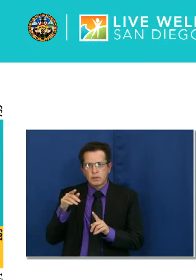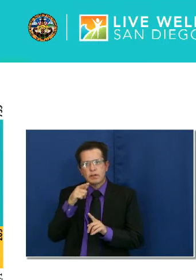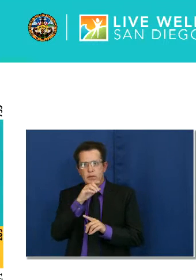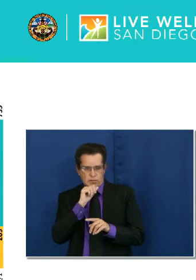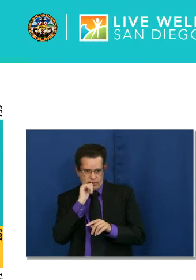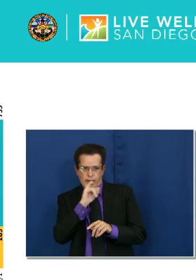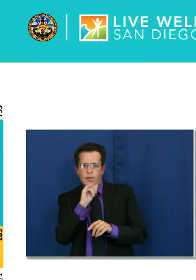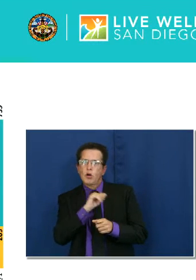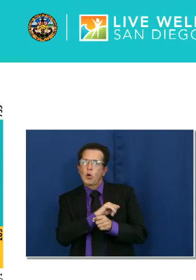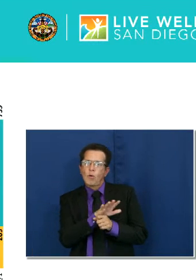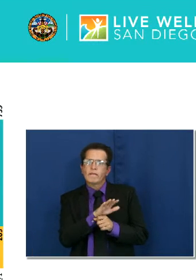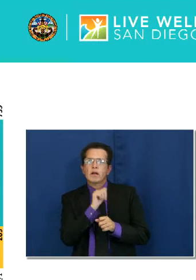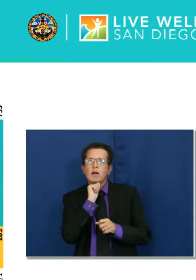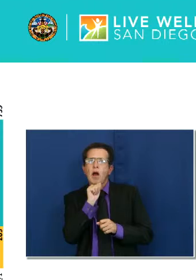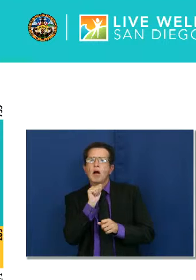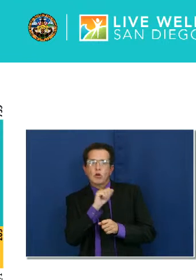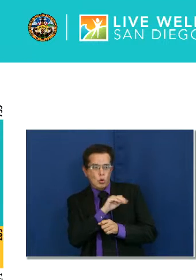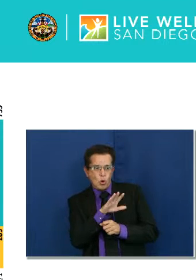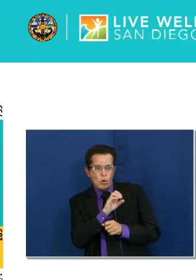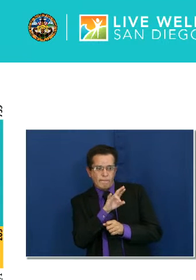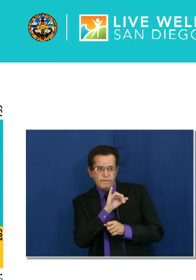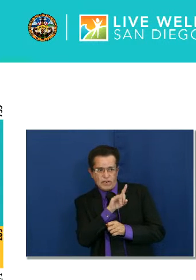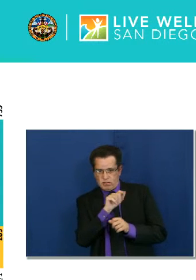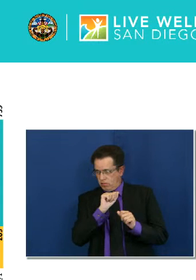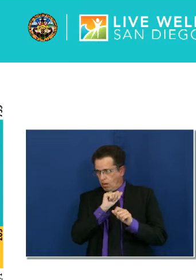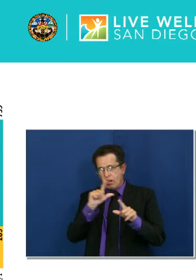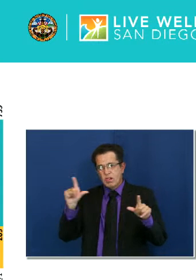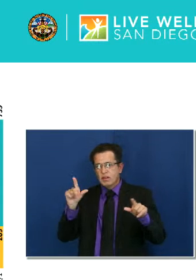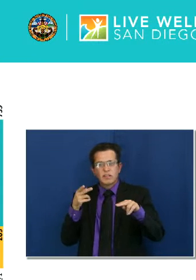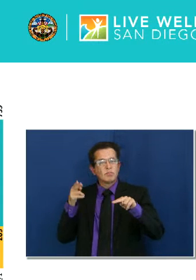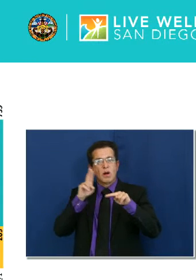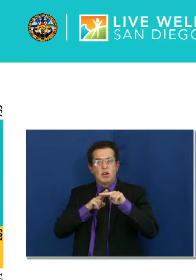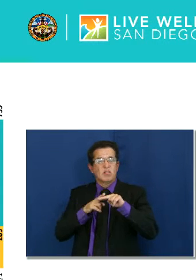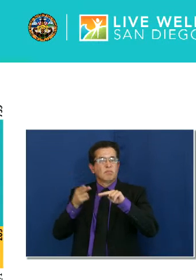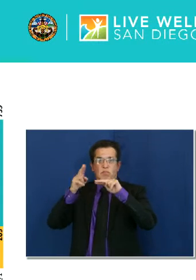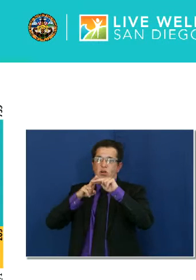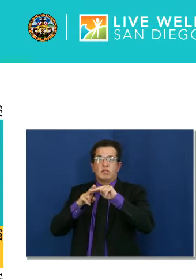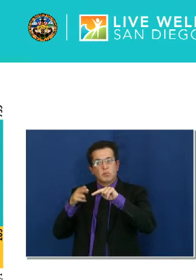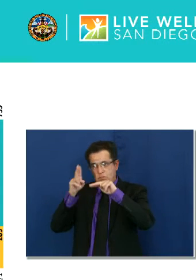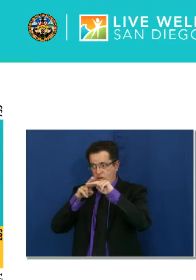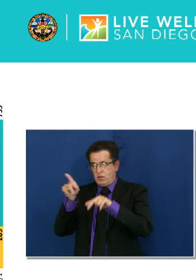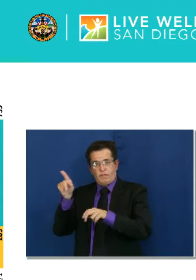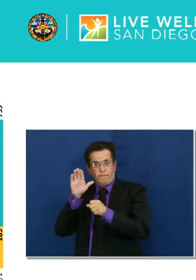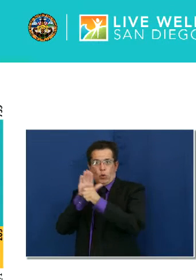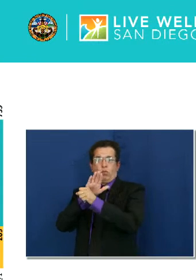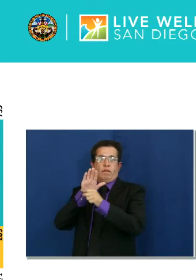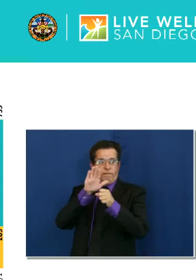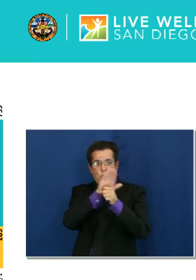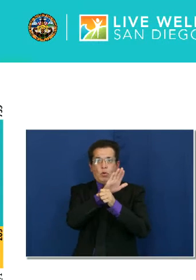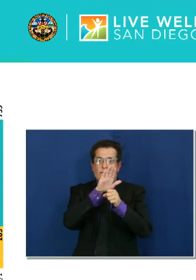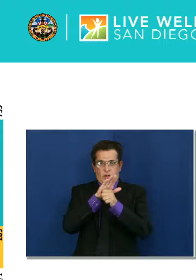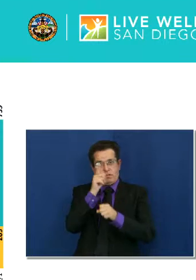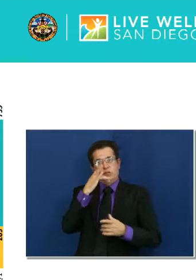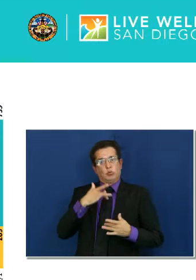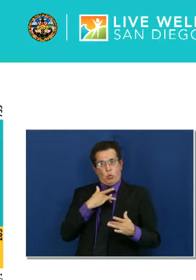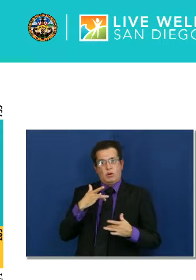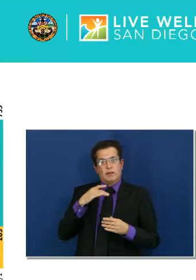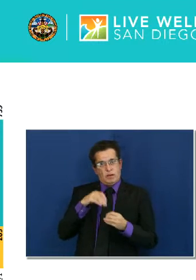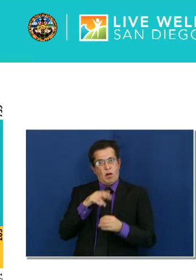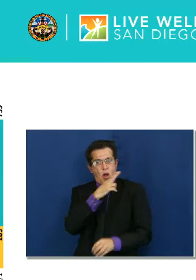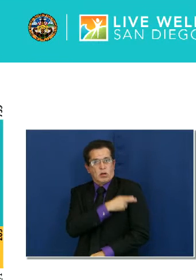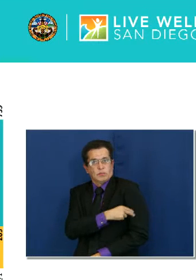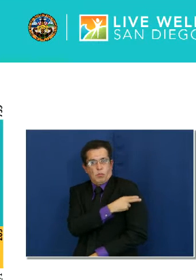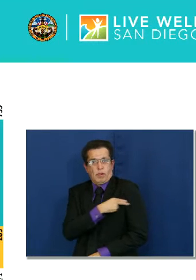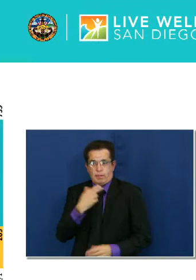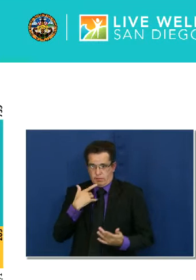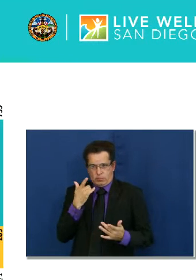non-COVID hospitalizations are increasing significantly. And this represents a significant concern. And what is most concerning about this is what